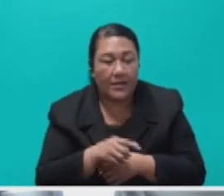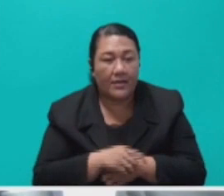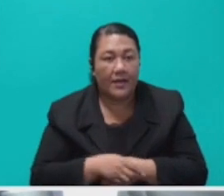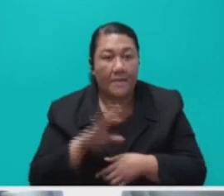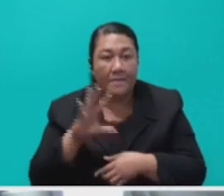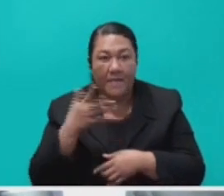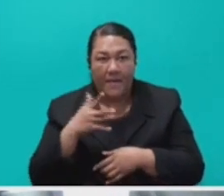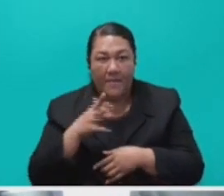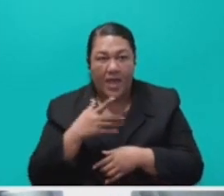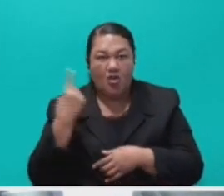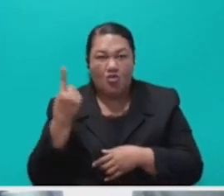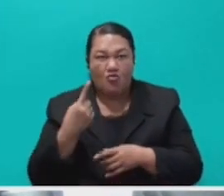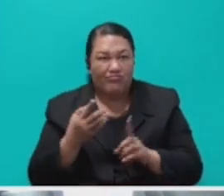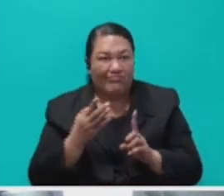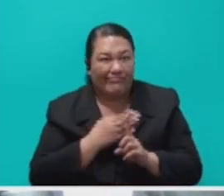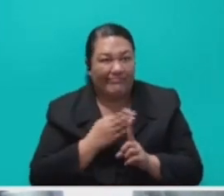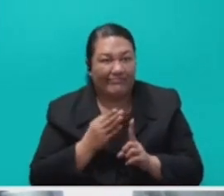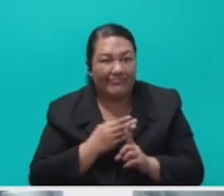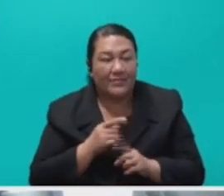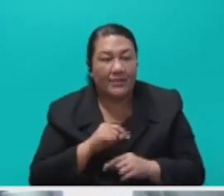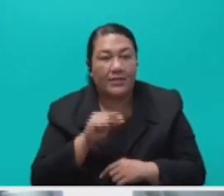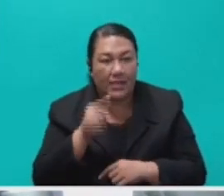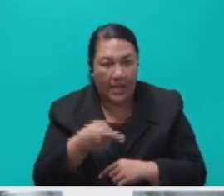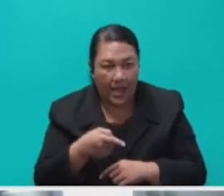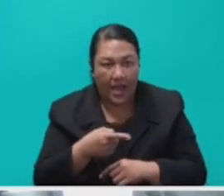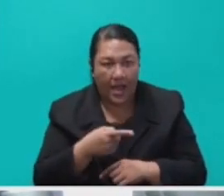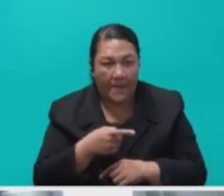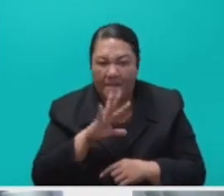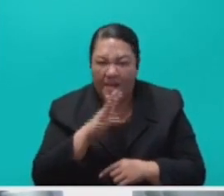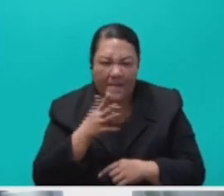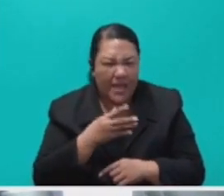choose not to testify, leading to an incomplete picture of the truth.